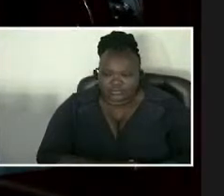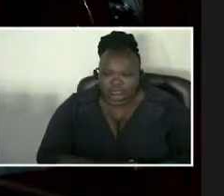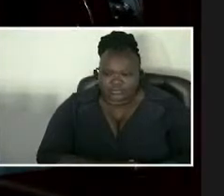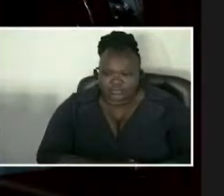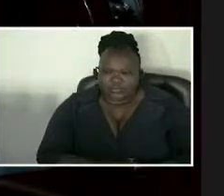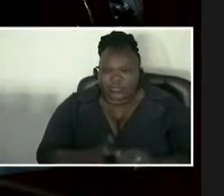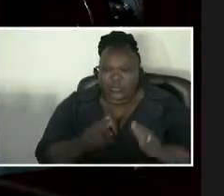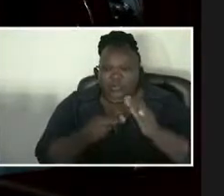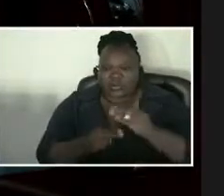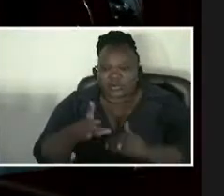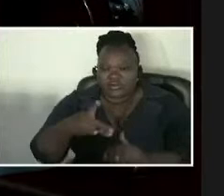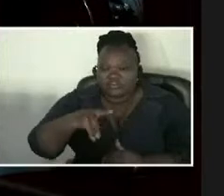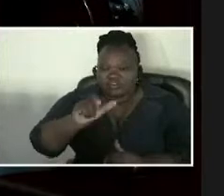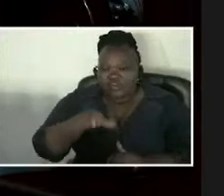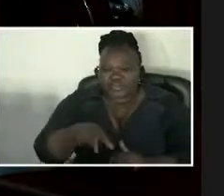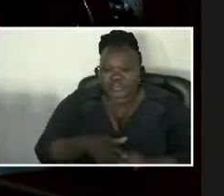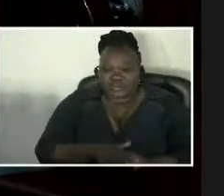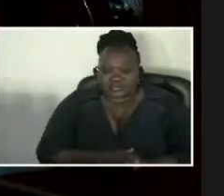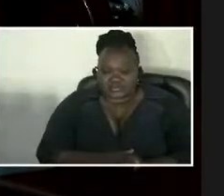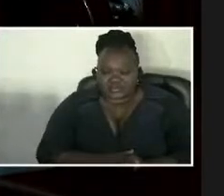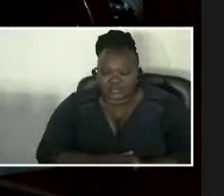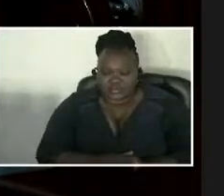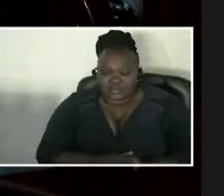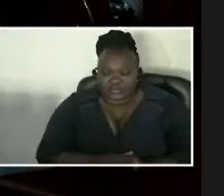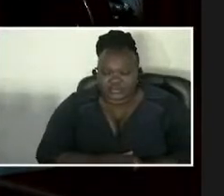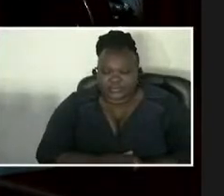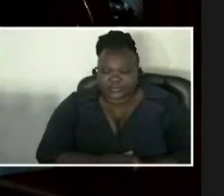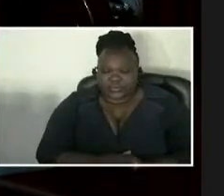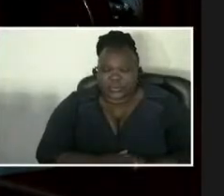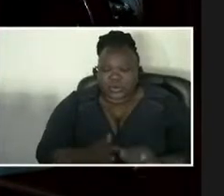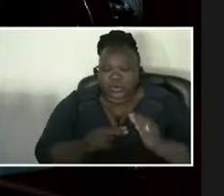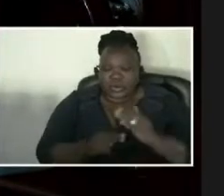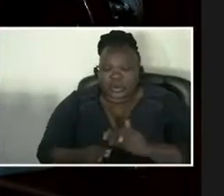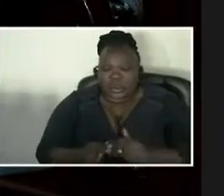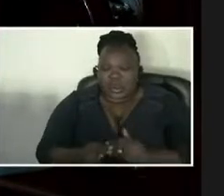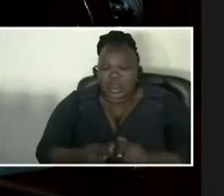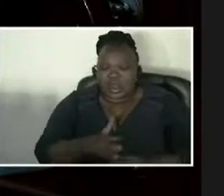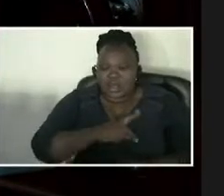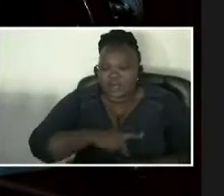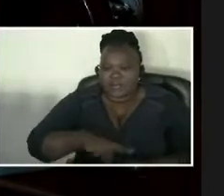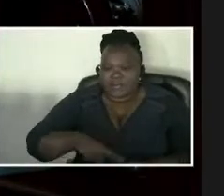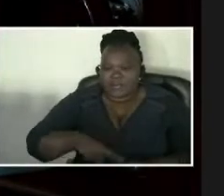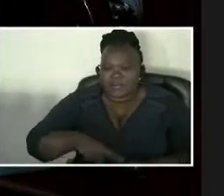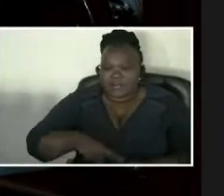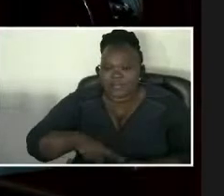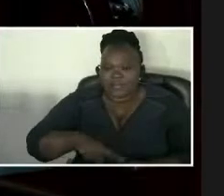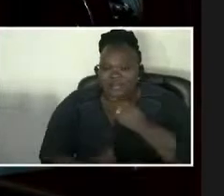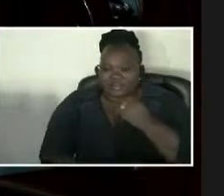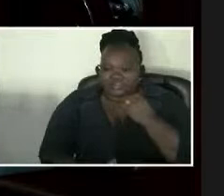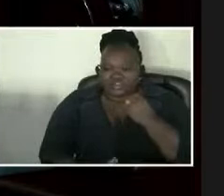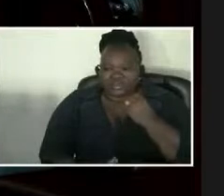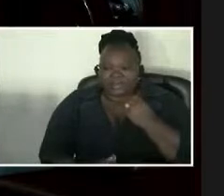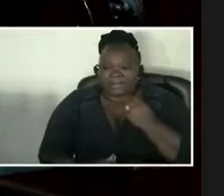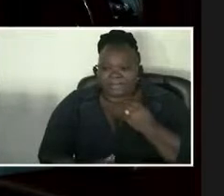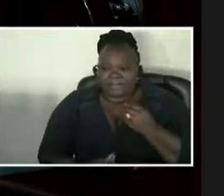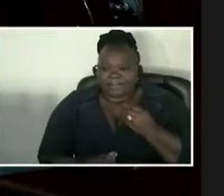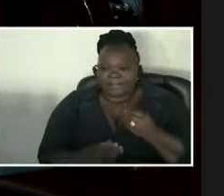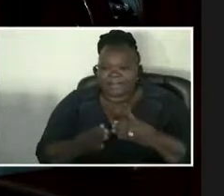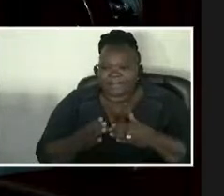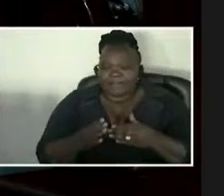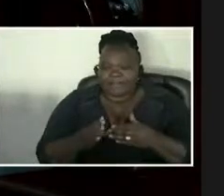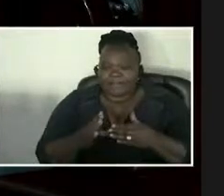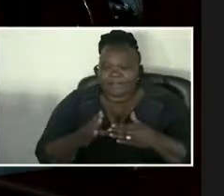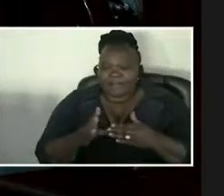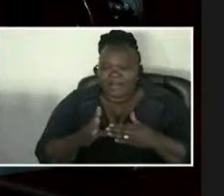honorable jefferson honorable premier in absentia honourable members of the executive